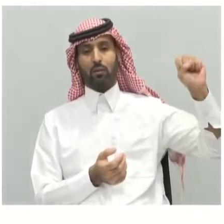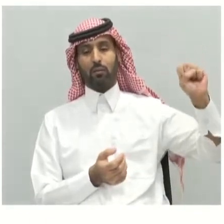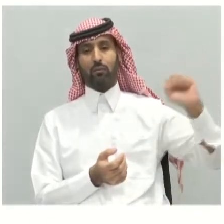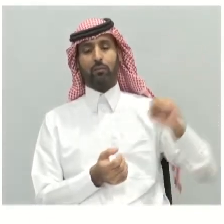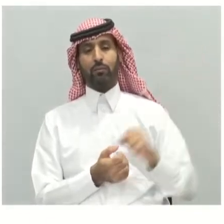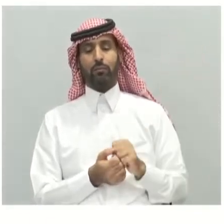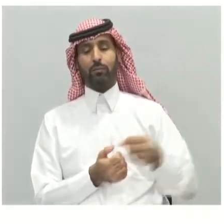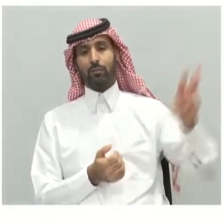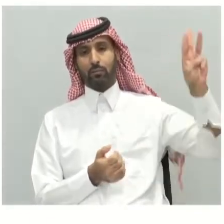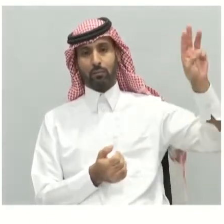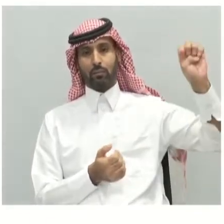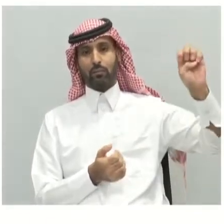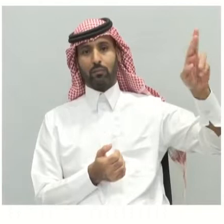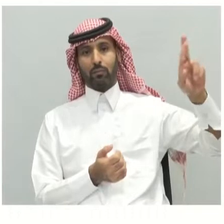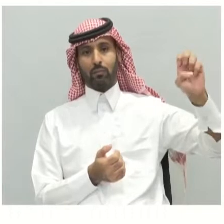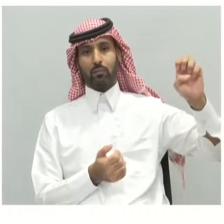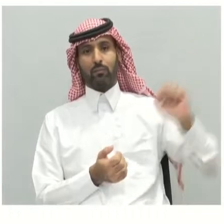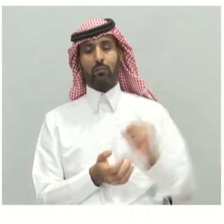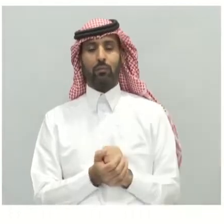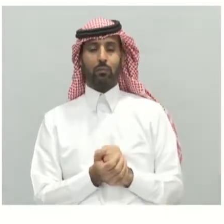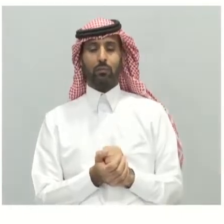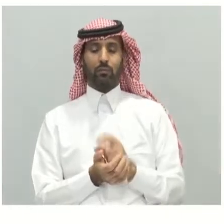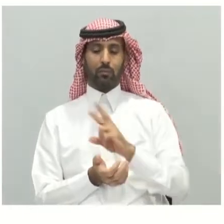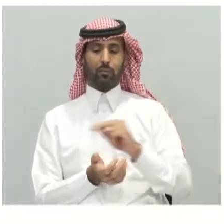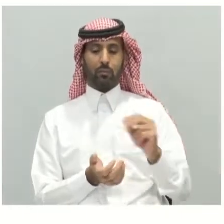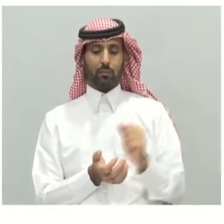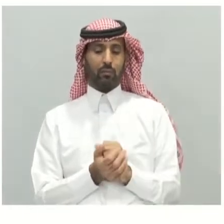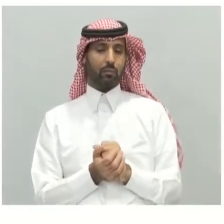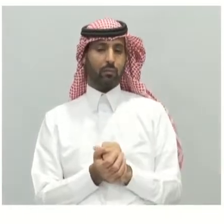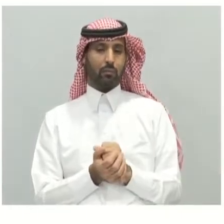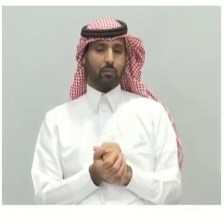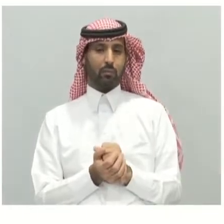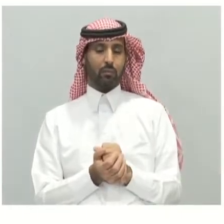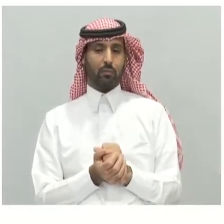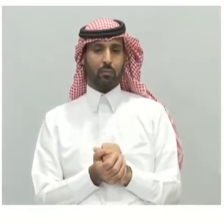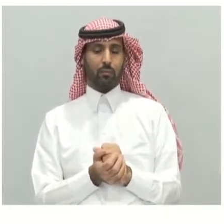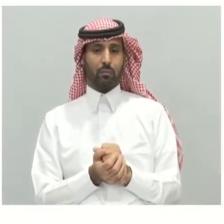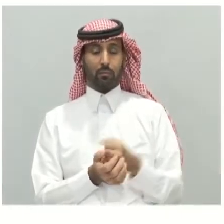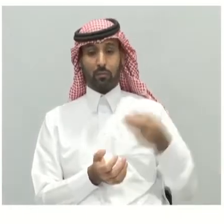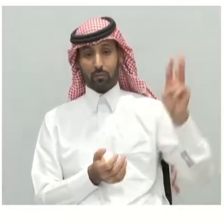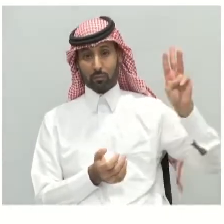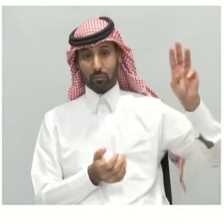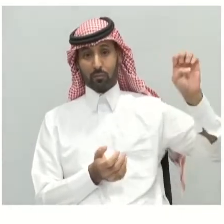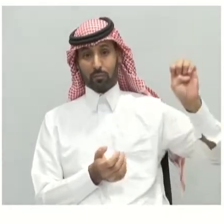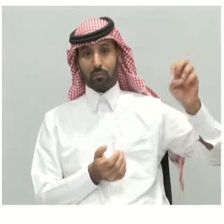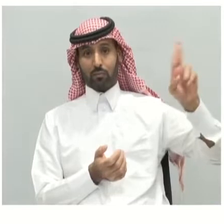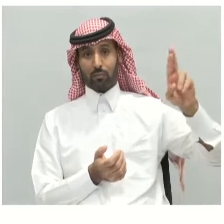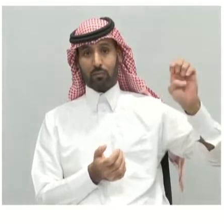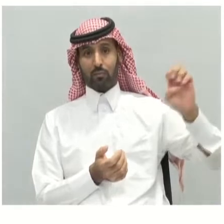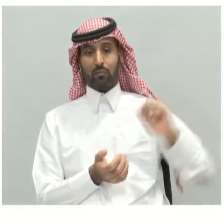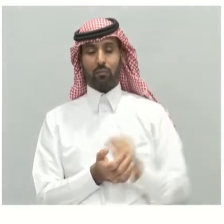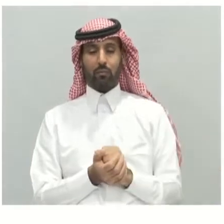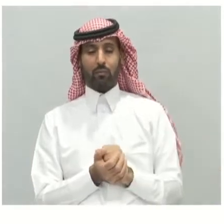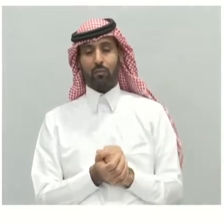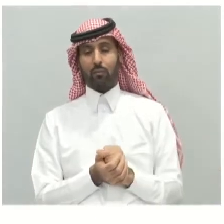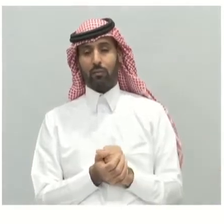I was. With you, we and they, we use were. Okay? This is when we have the verb